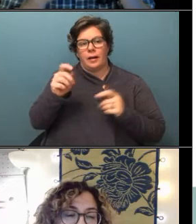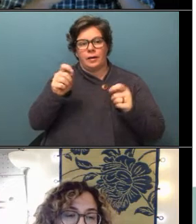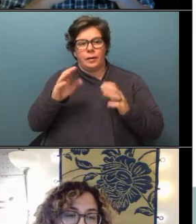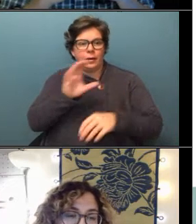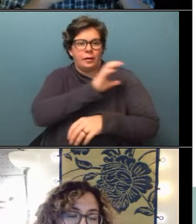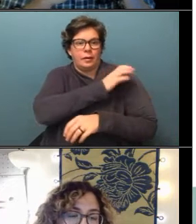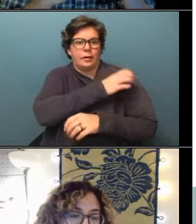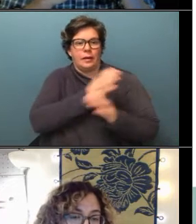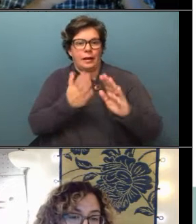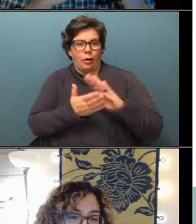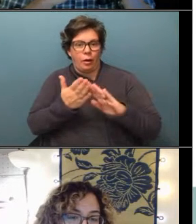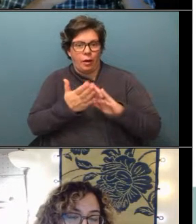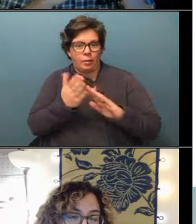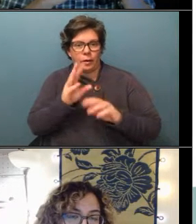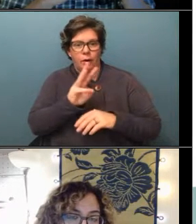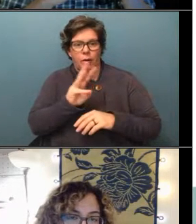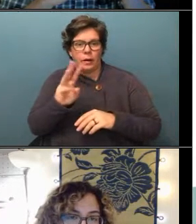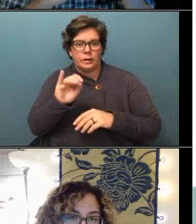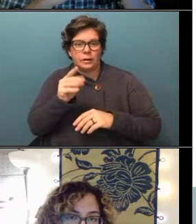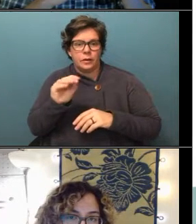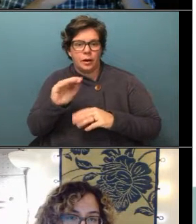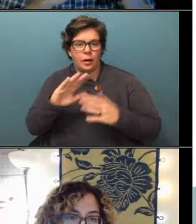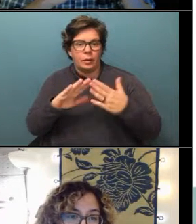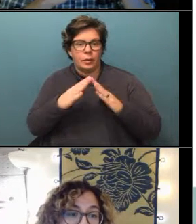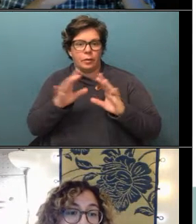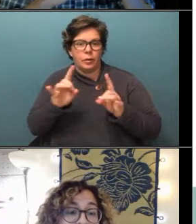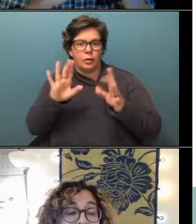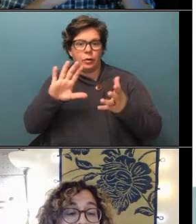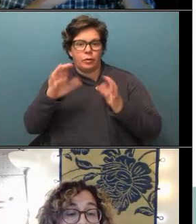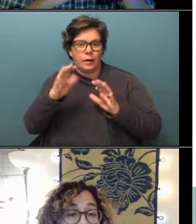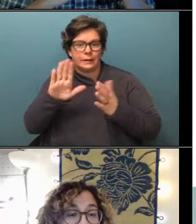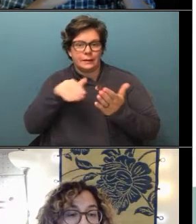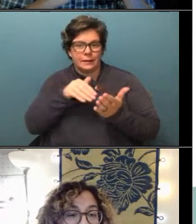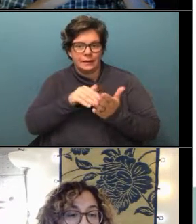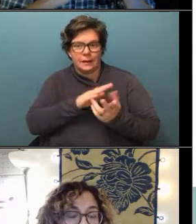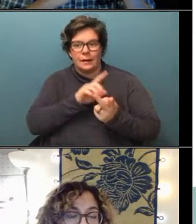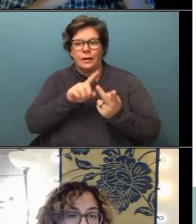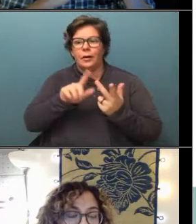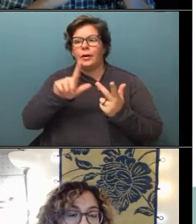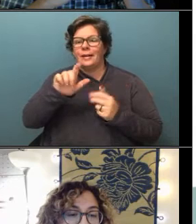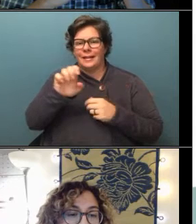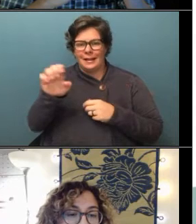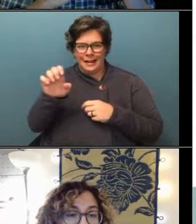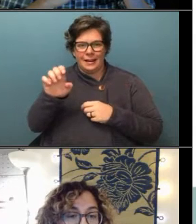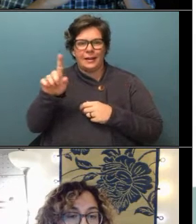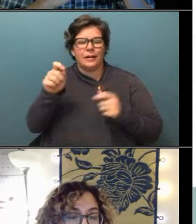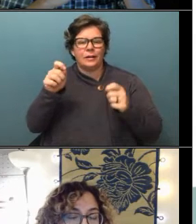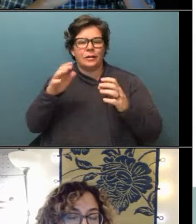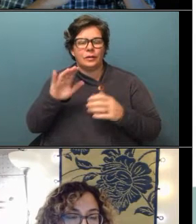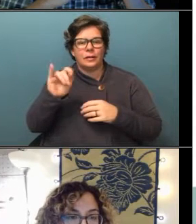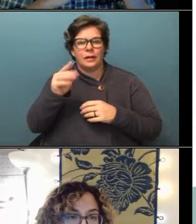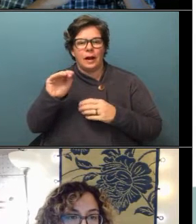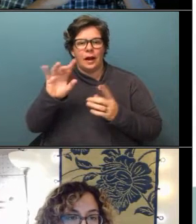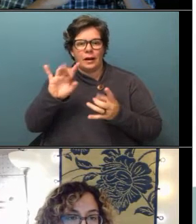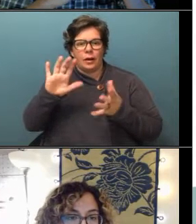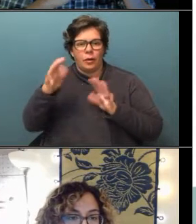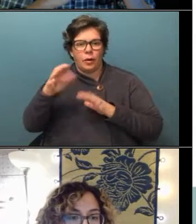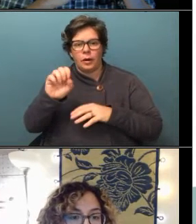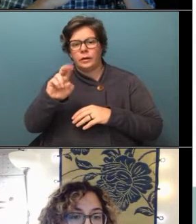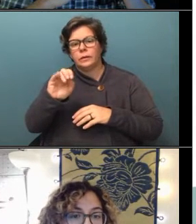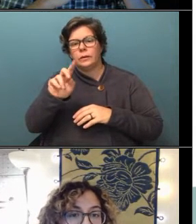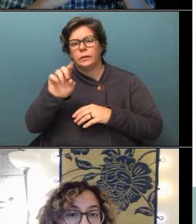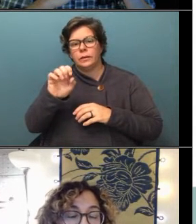Clinical Operations of the Western Idaho Community Crisis Center, and Lee, who is the Director at the Idaho Crisis and Suicide